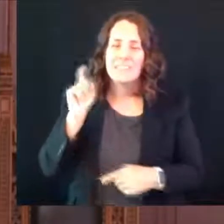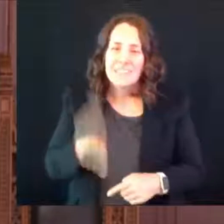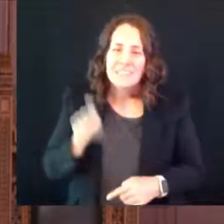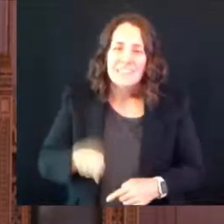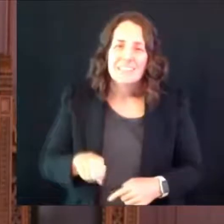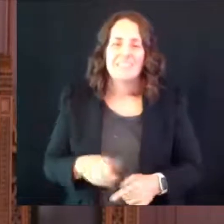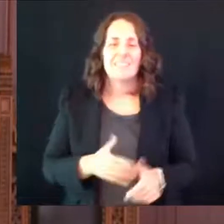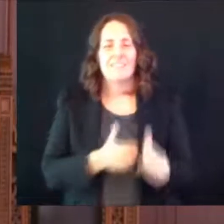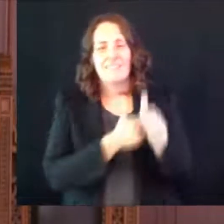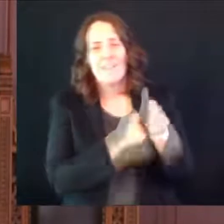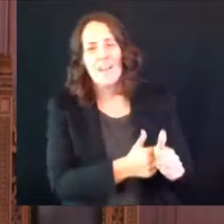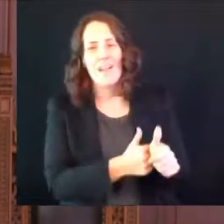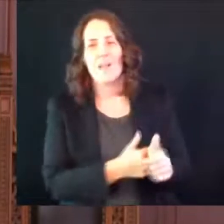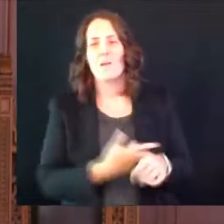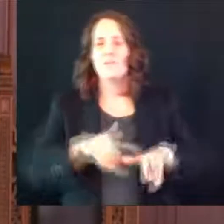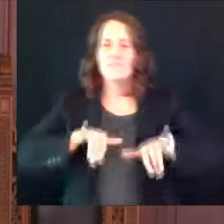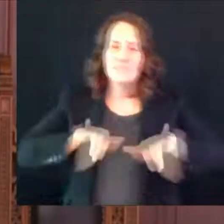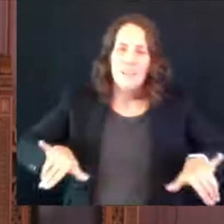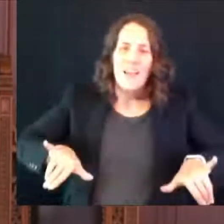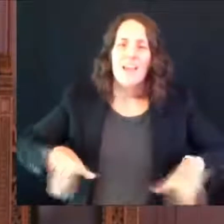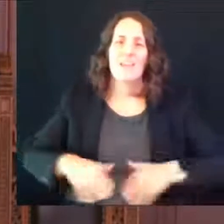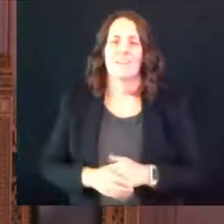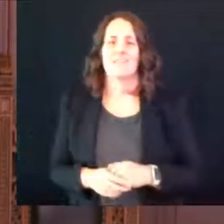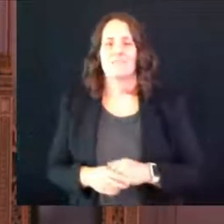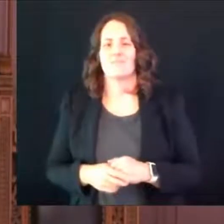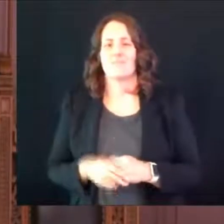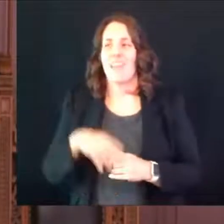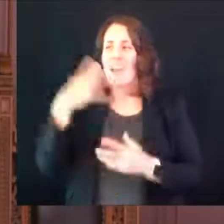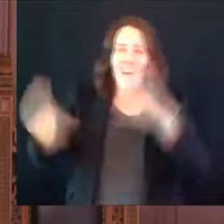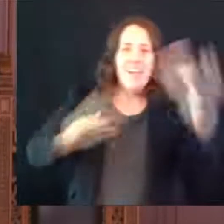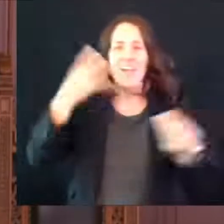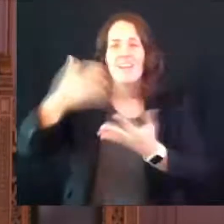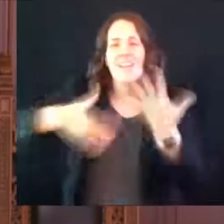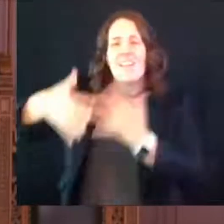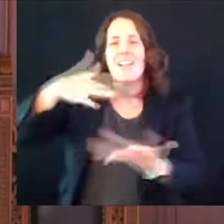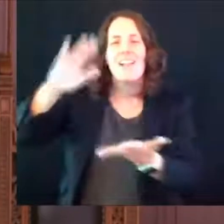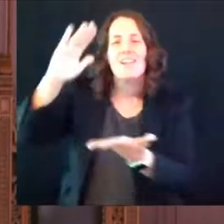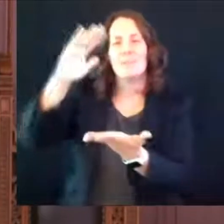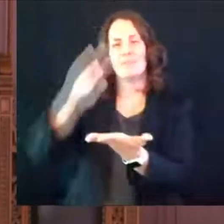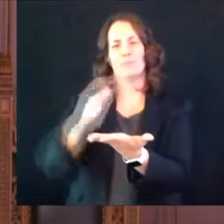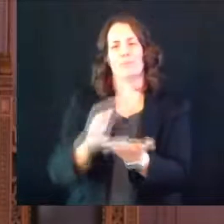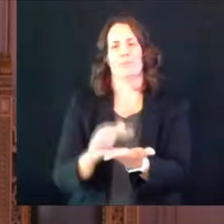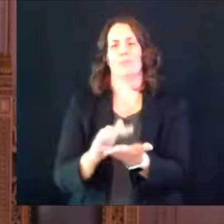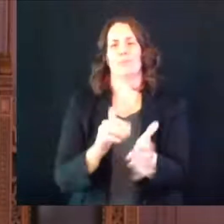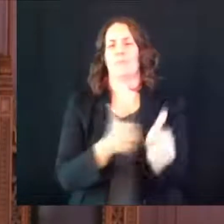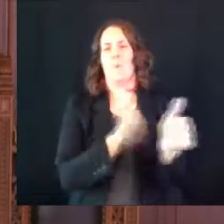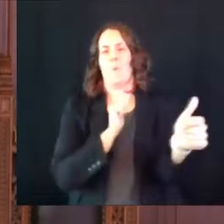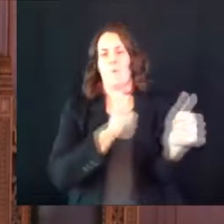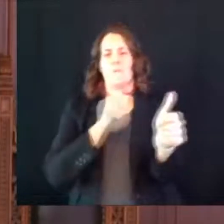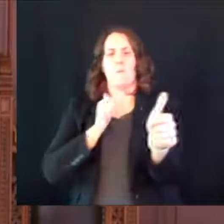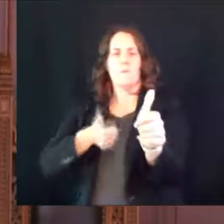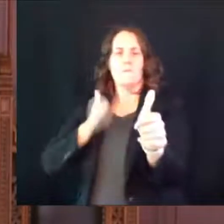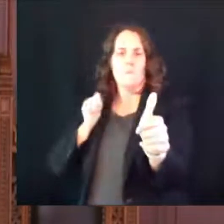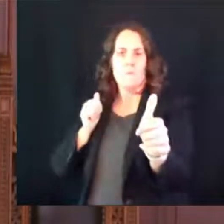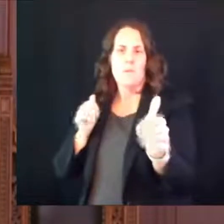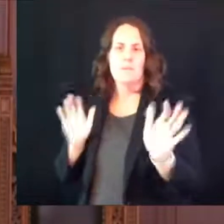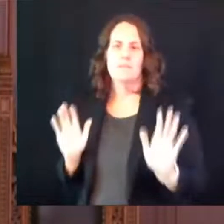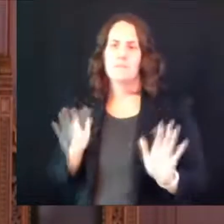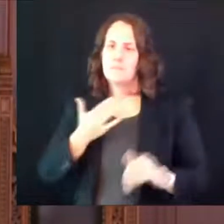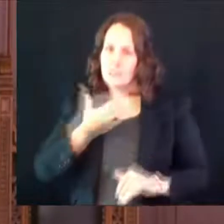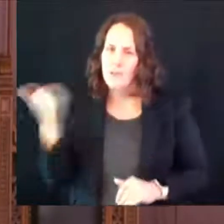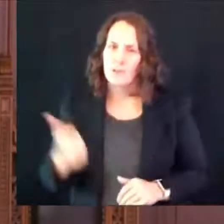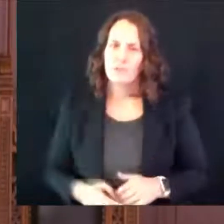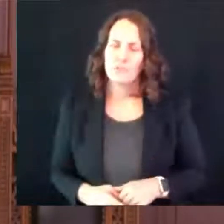about wearing a mask and the impact of that and not doing that is severe. And